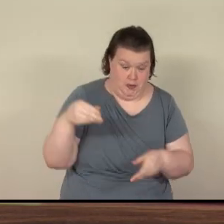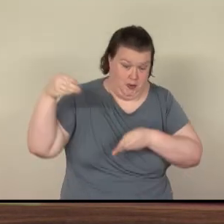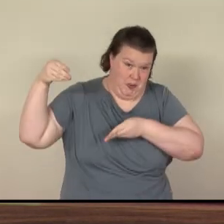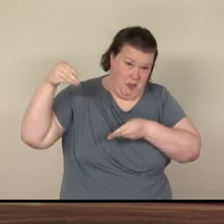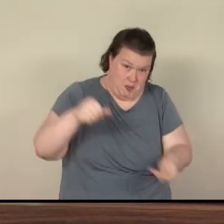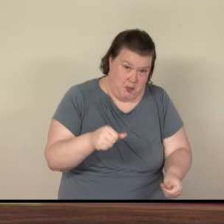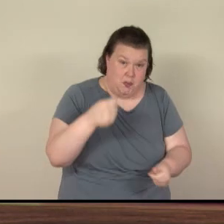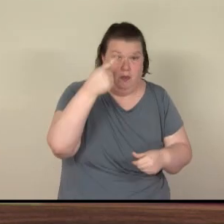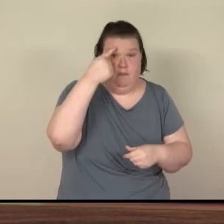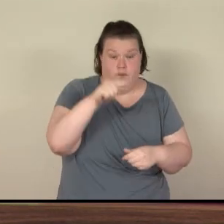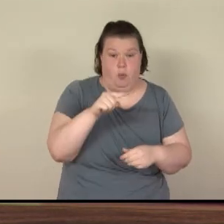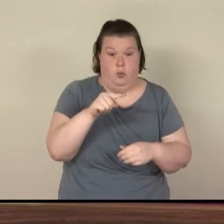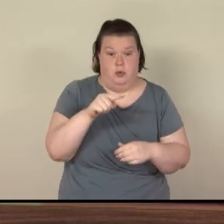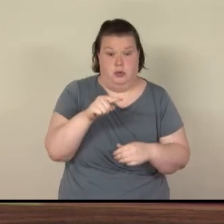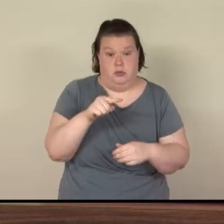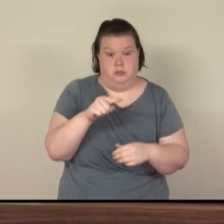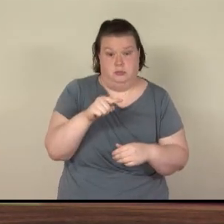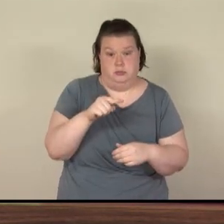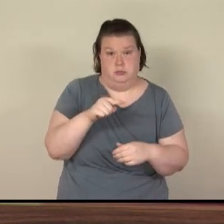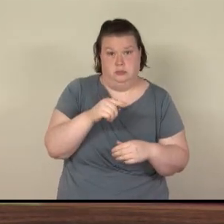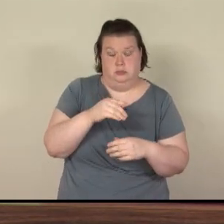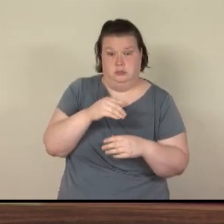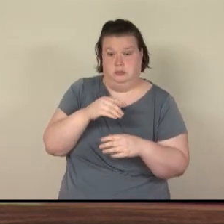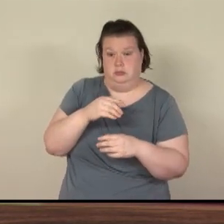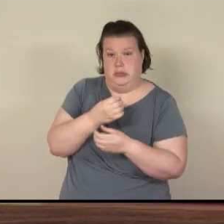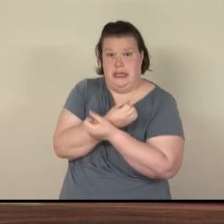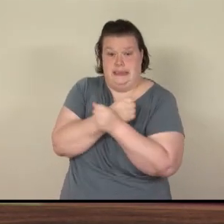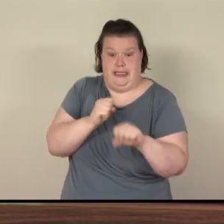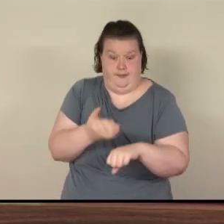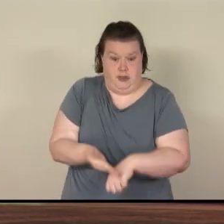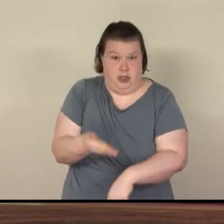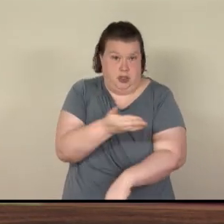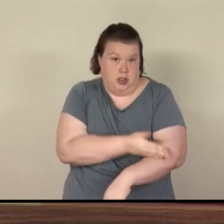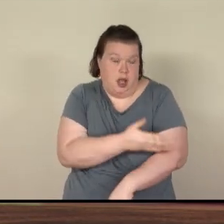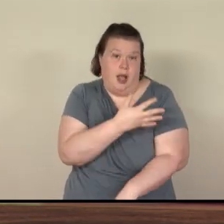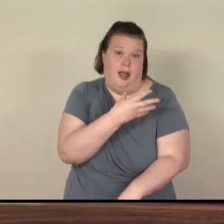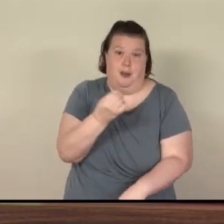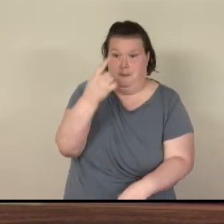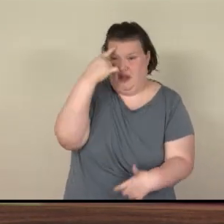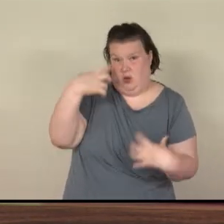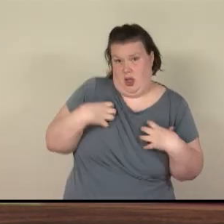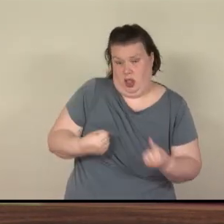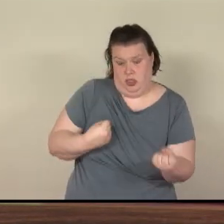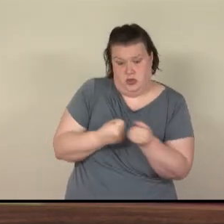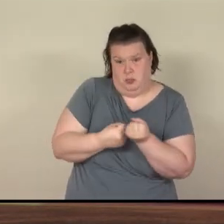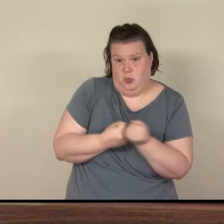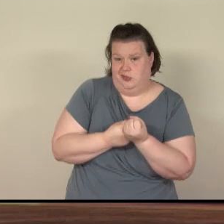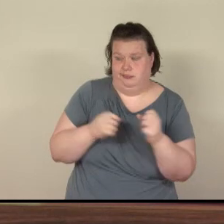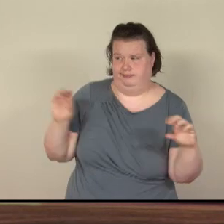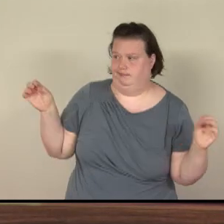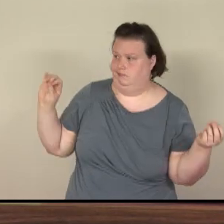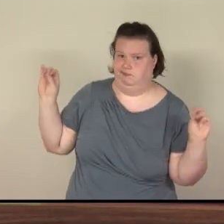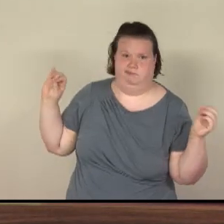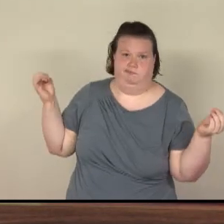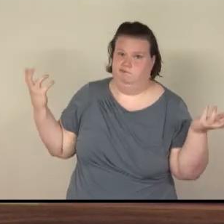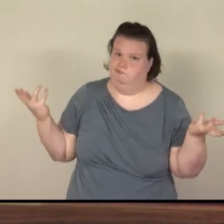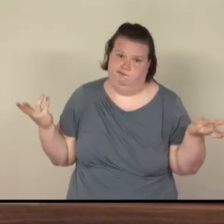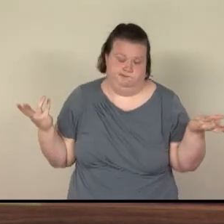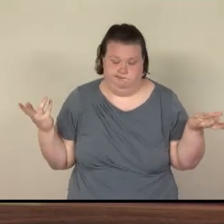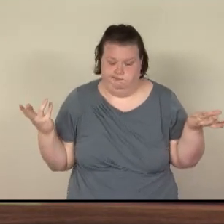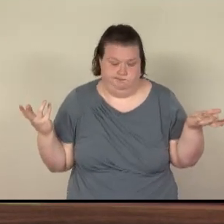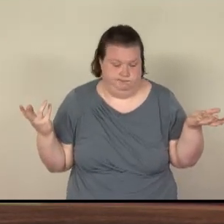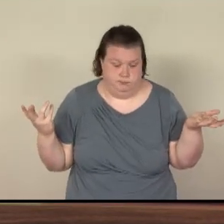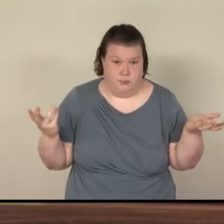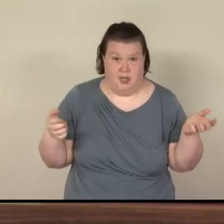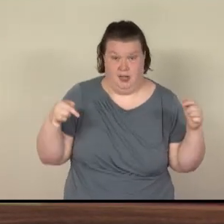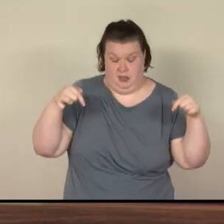funds safety measures and or improves mental health support for our students. Any bills passed during